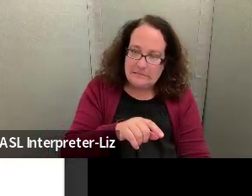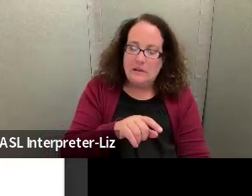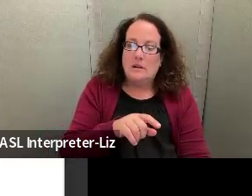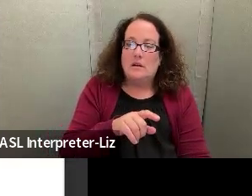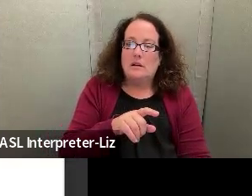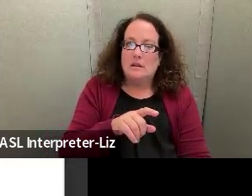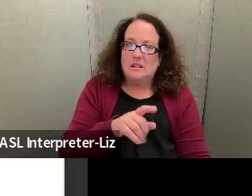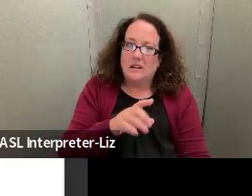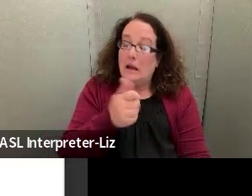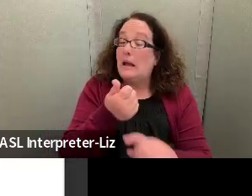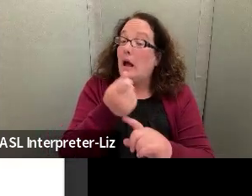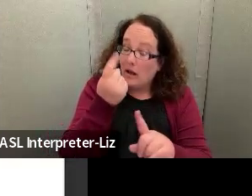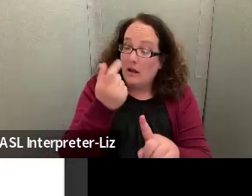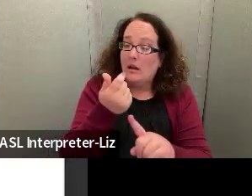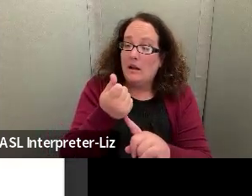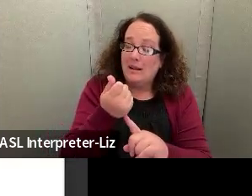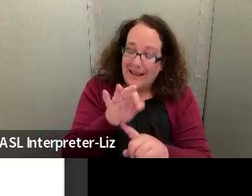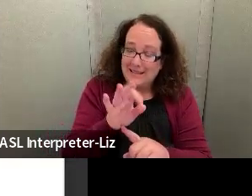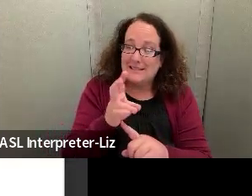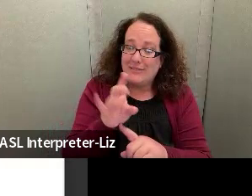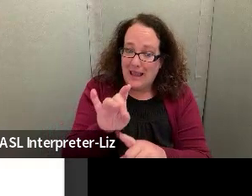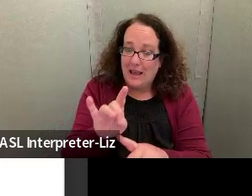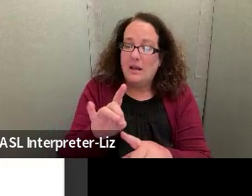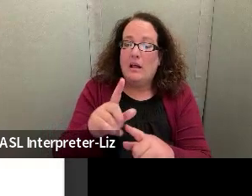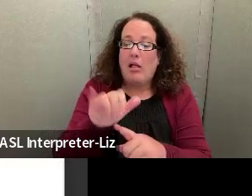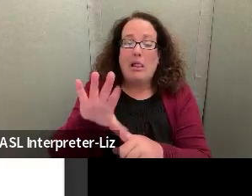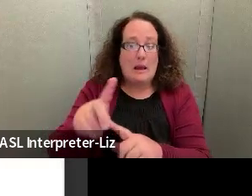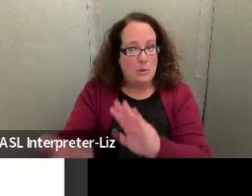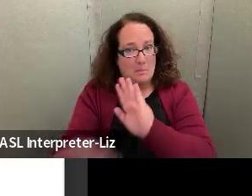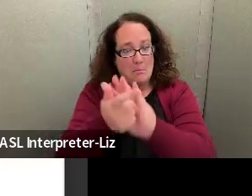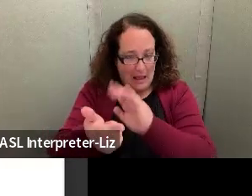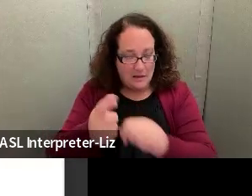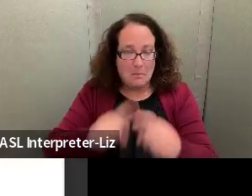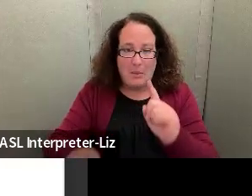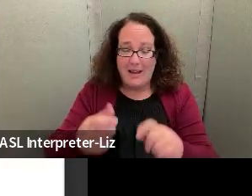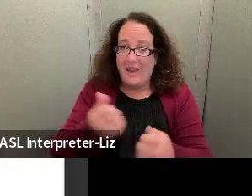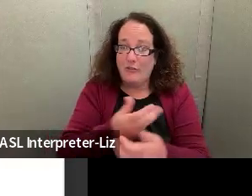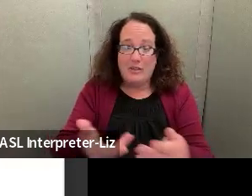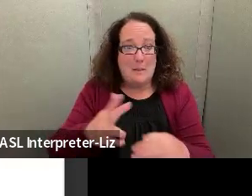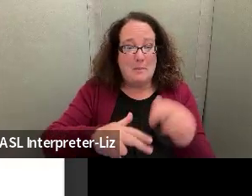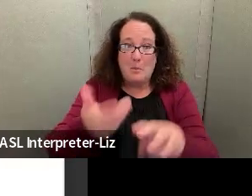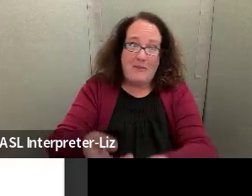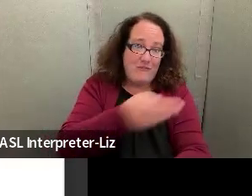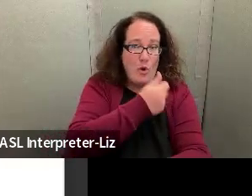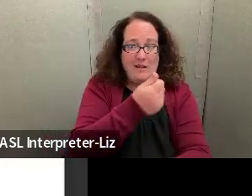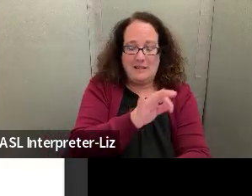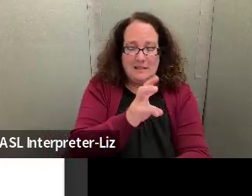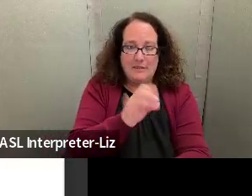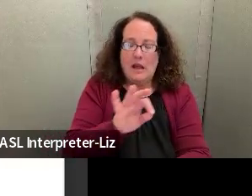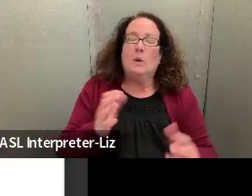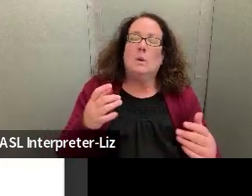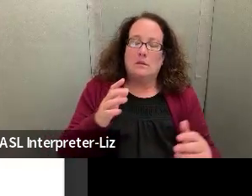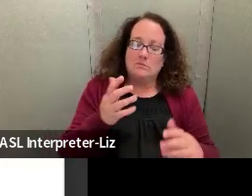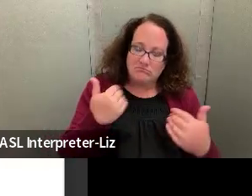the US, would have to get tested and declared lead safe every 2 years. And the home inspectors that are doing this